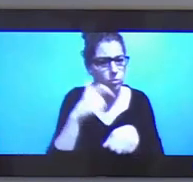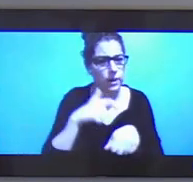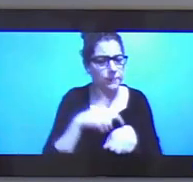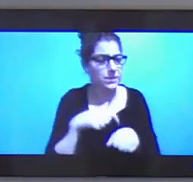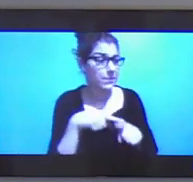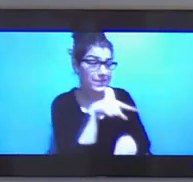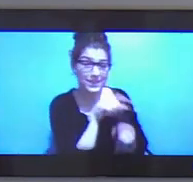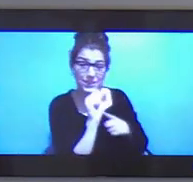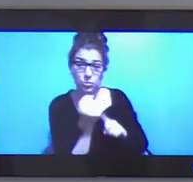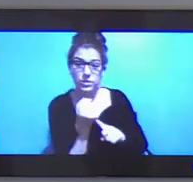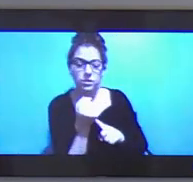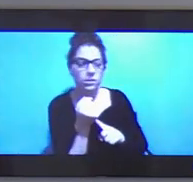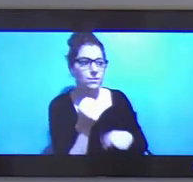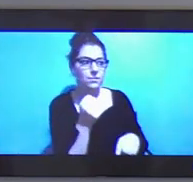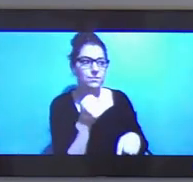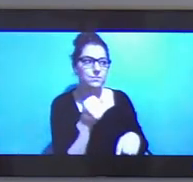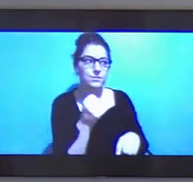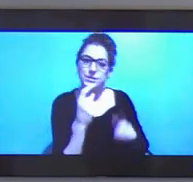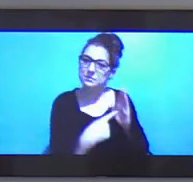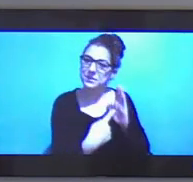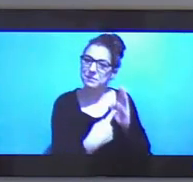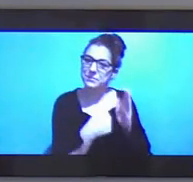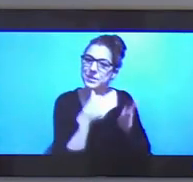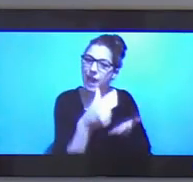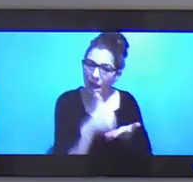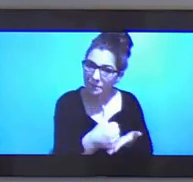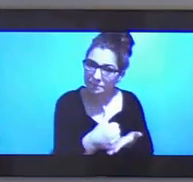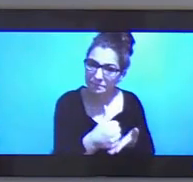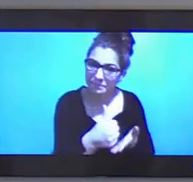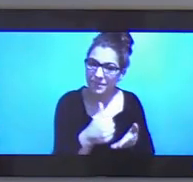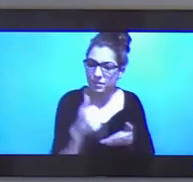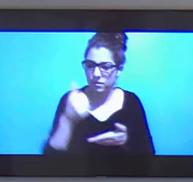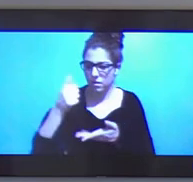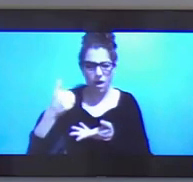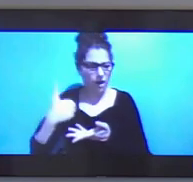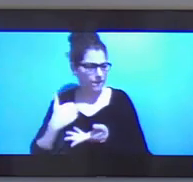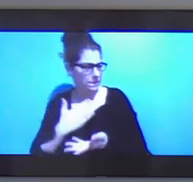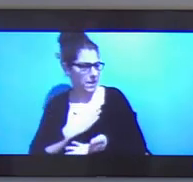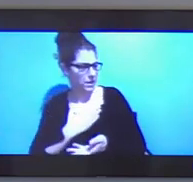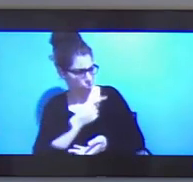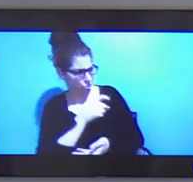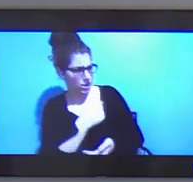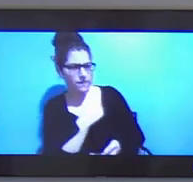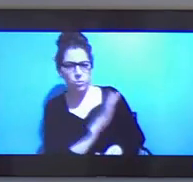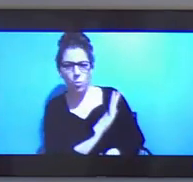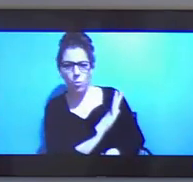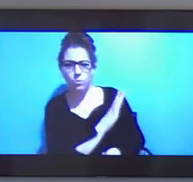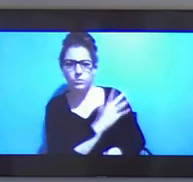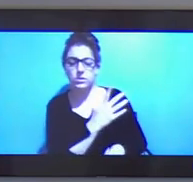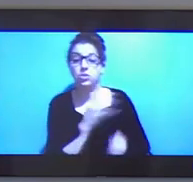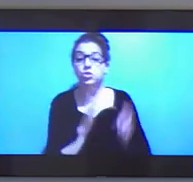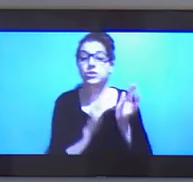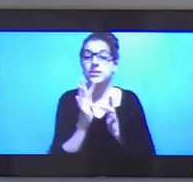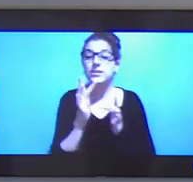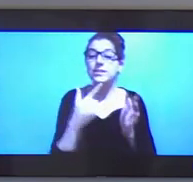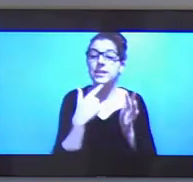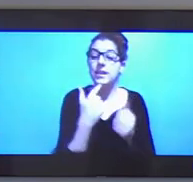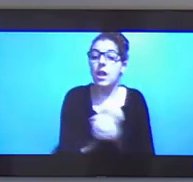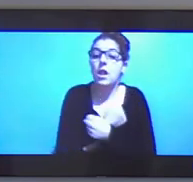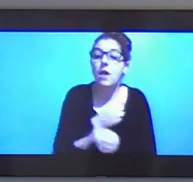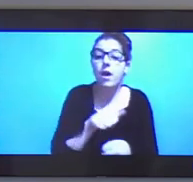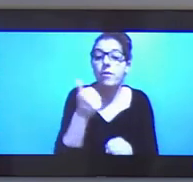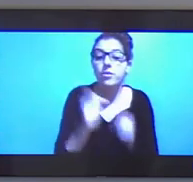wise not always to help, at least not in the final point. You see, Jesus says, love others. What's the other part of that